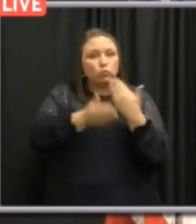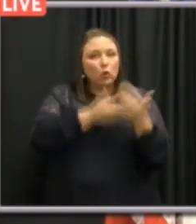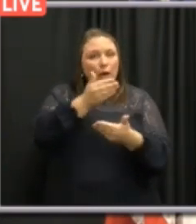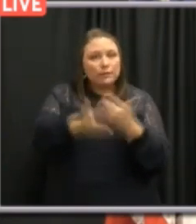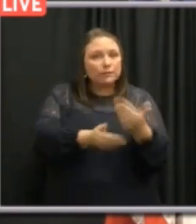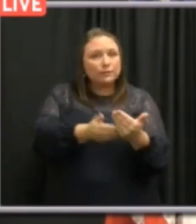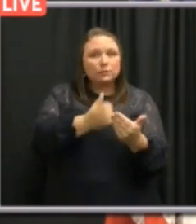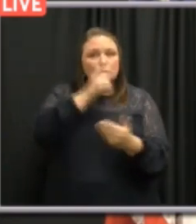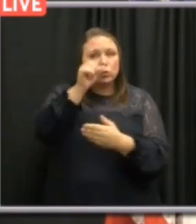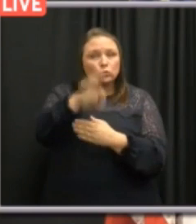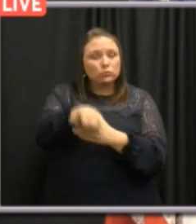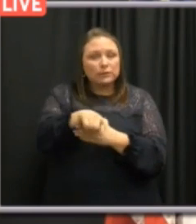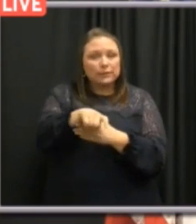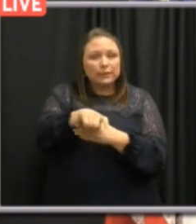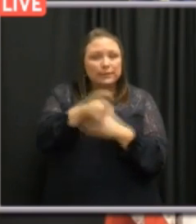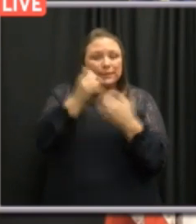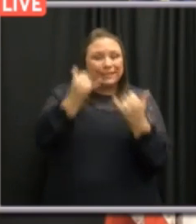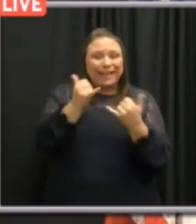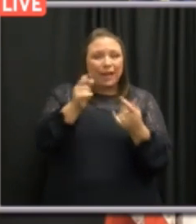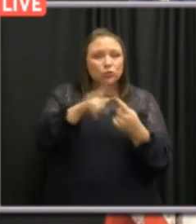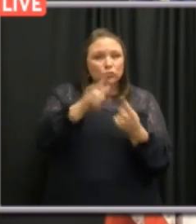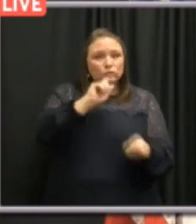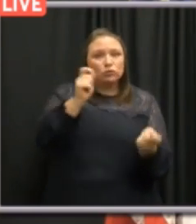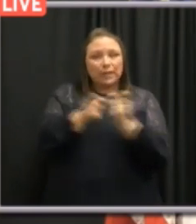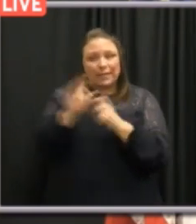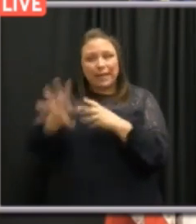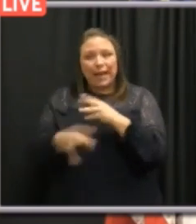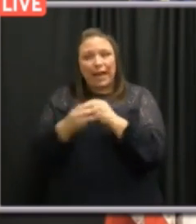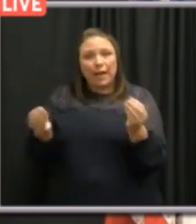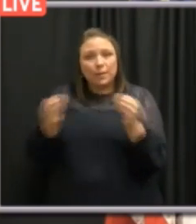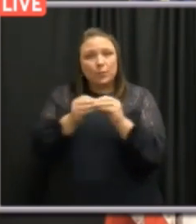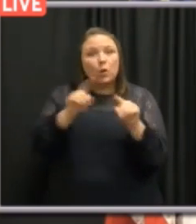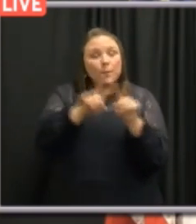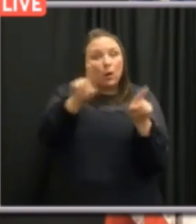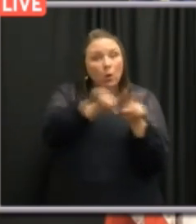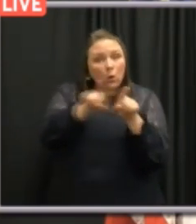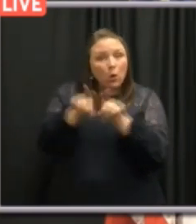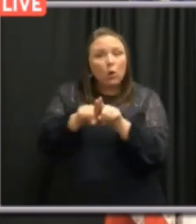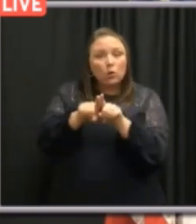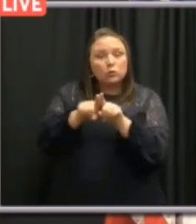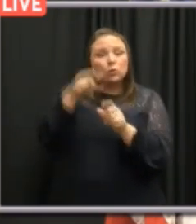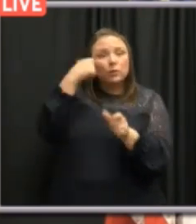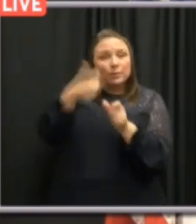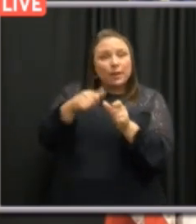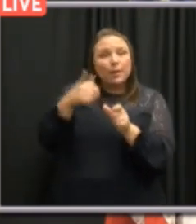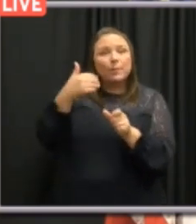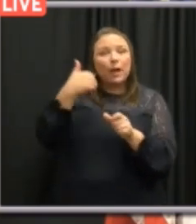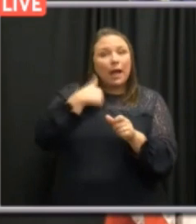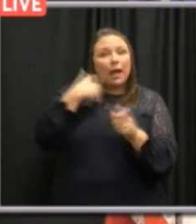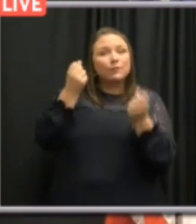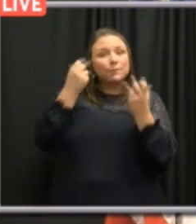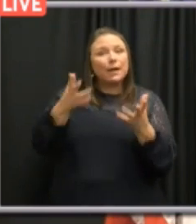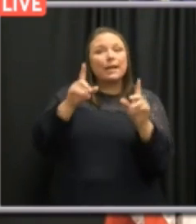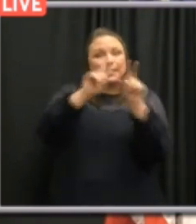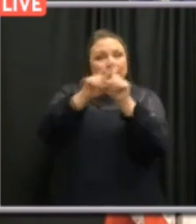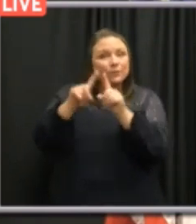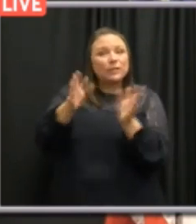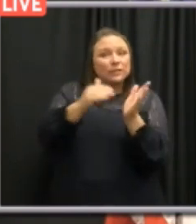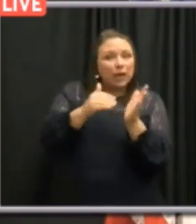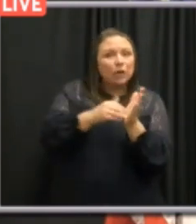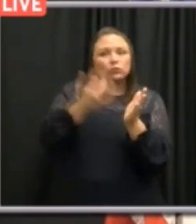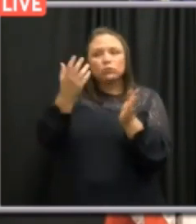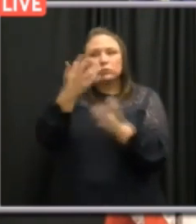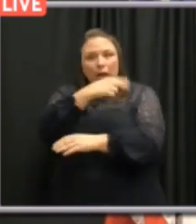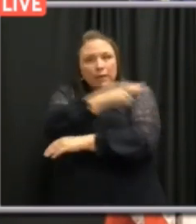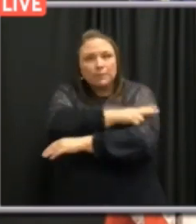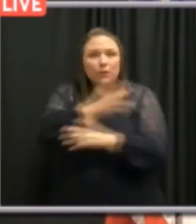I don't think right now mandates another need for an assessment site. I have to remind you, in addition to our assessment sites, there are lots of great healthcare systems here